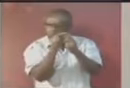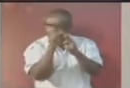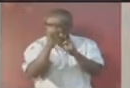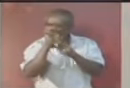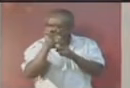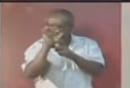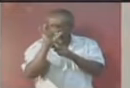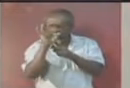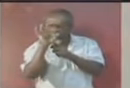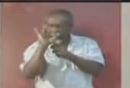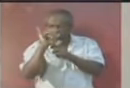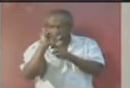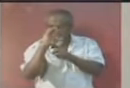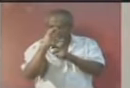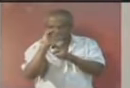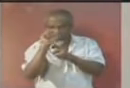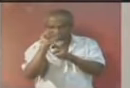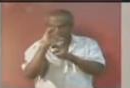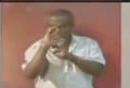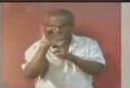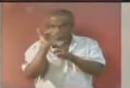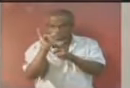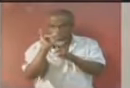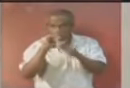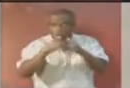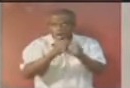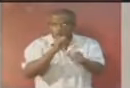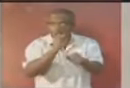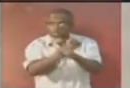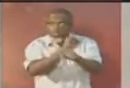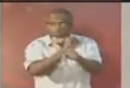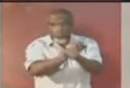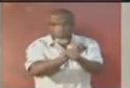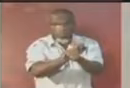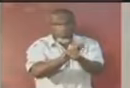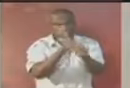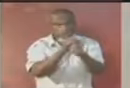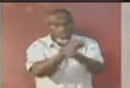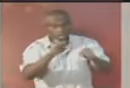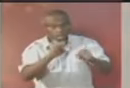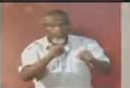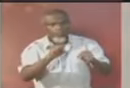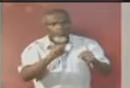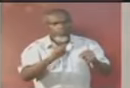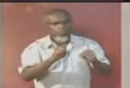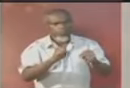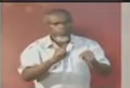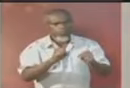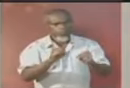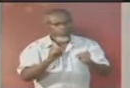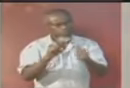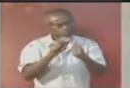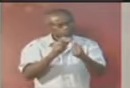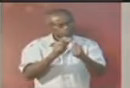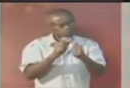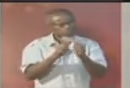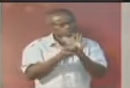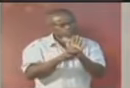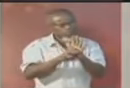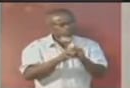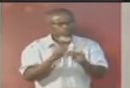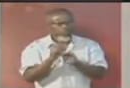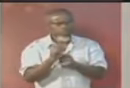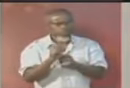the context in which that phase 3 trial took place. The phase 3 trials with Moderna and with Pfizer took